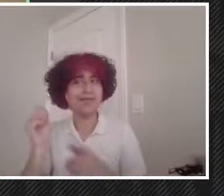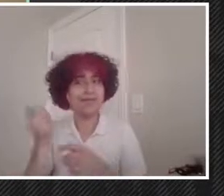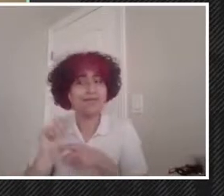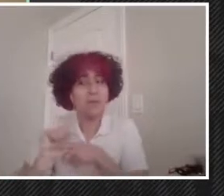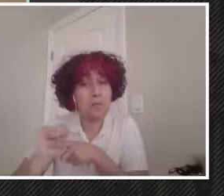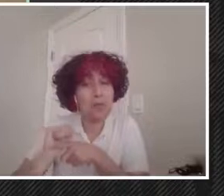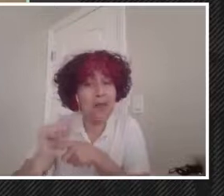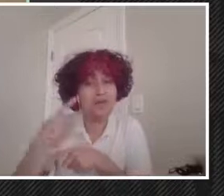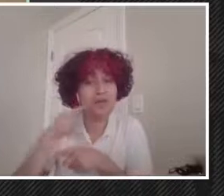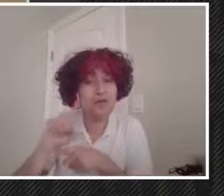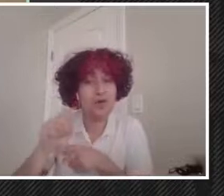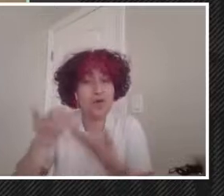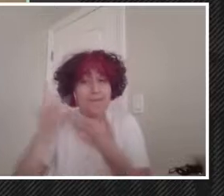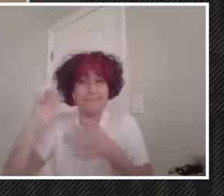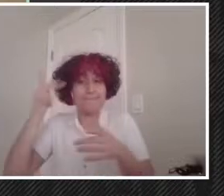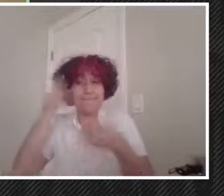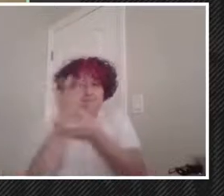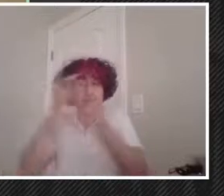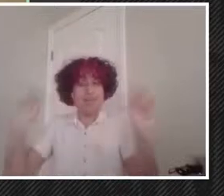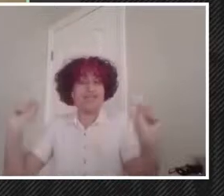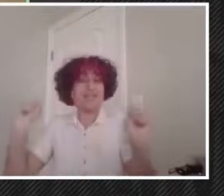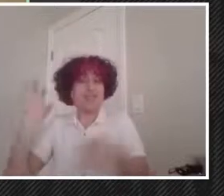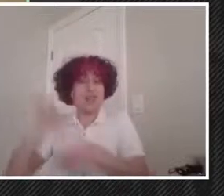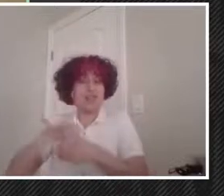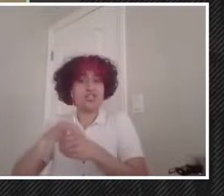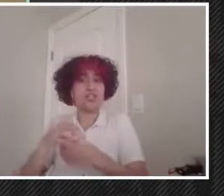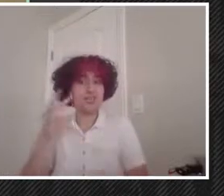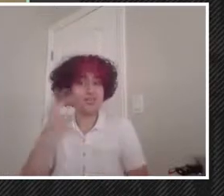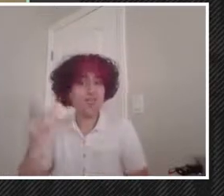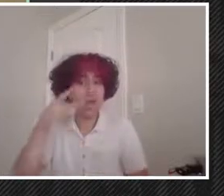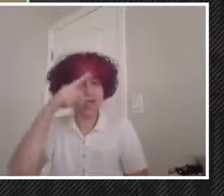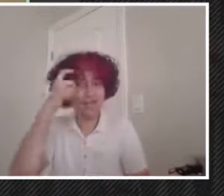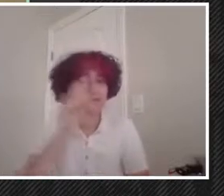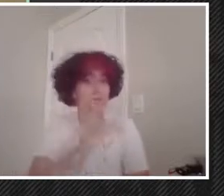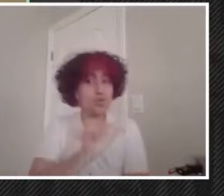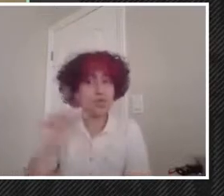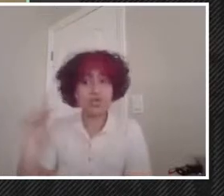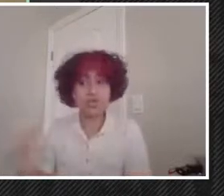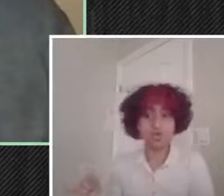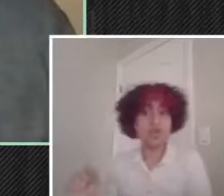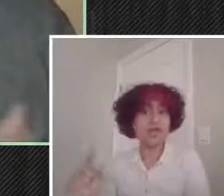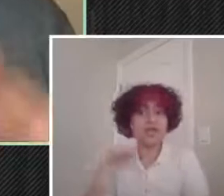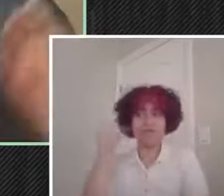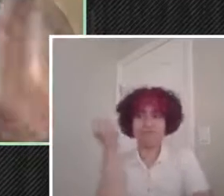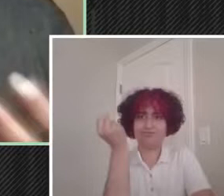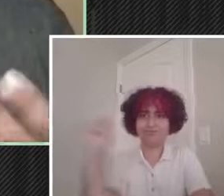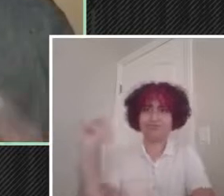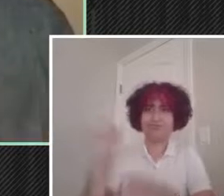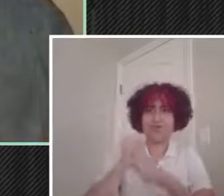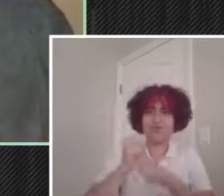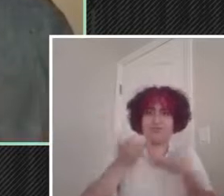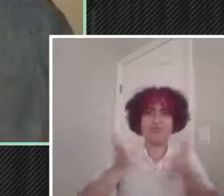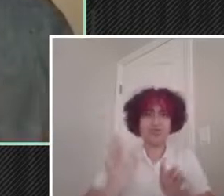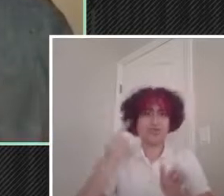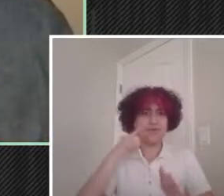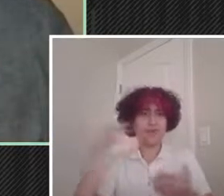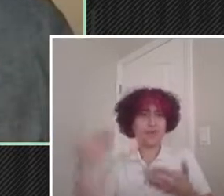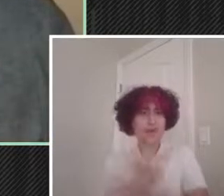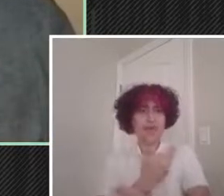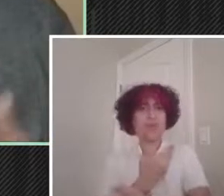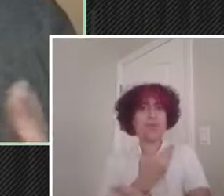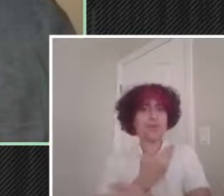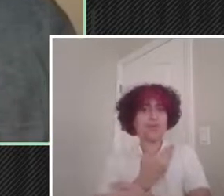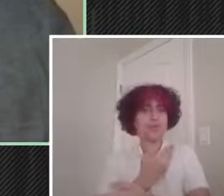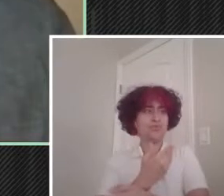what we saw in summer 2020, took to the streets for a new revolution. So it was all about channeling that